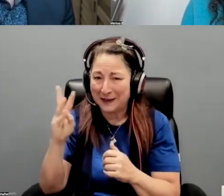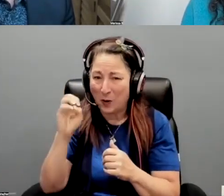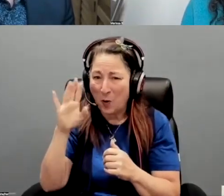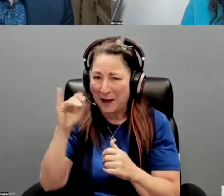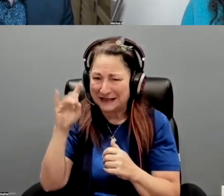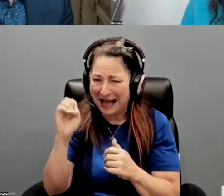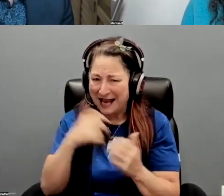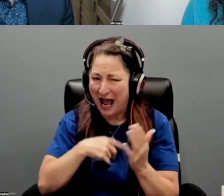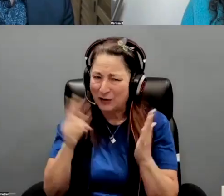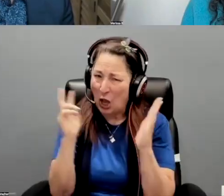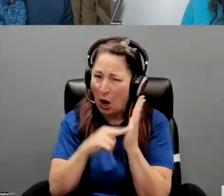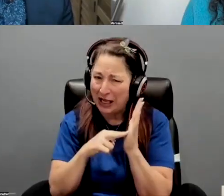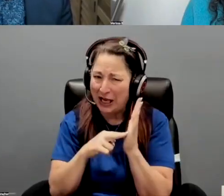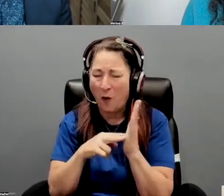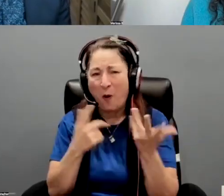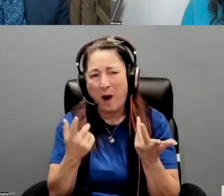your website, your